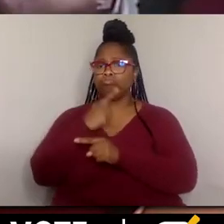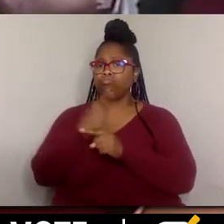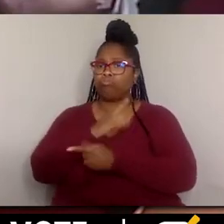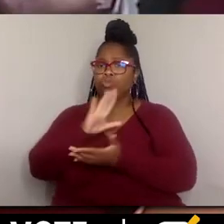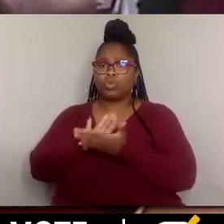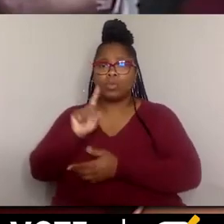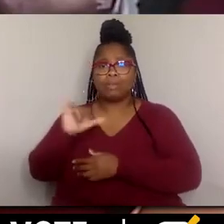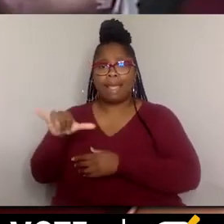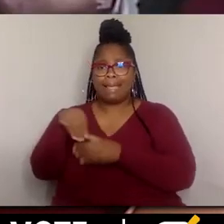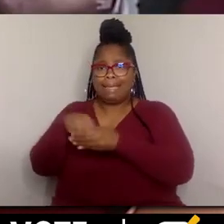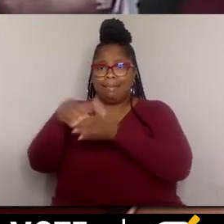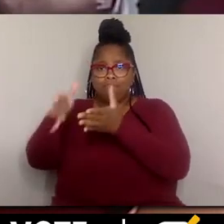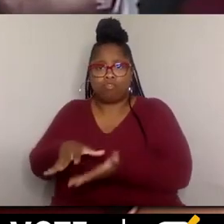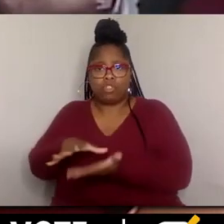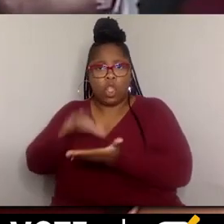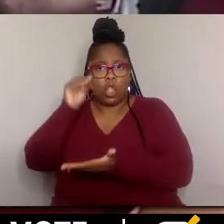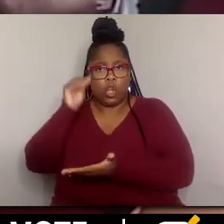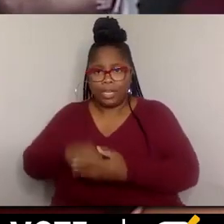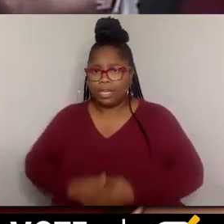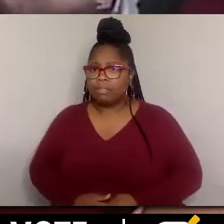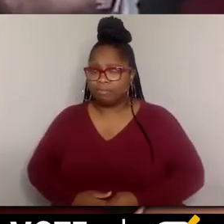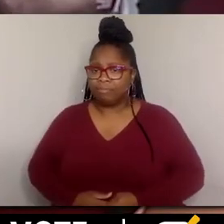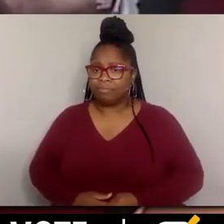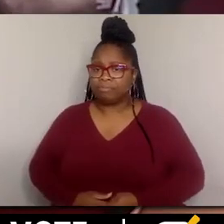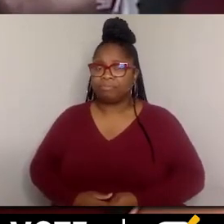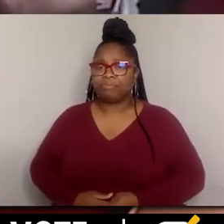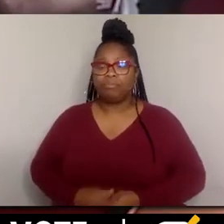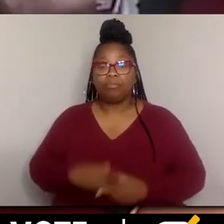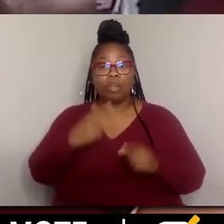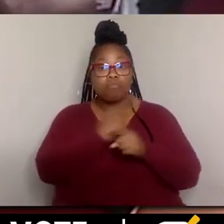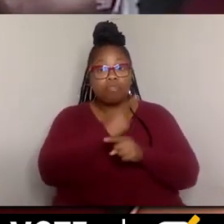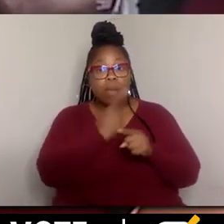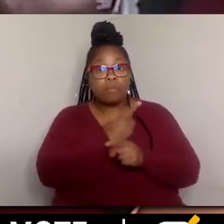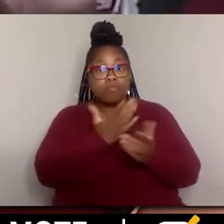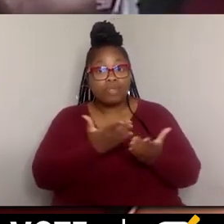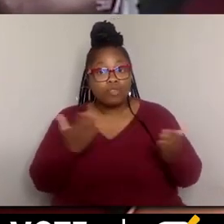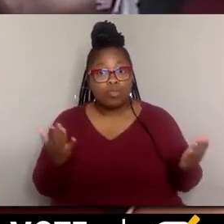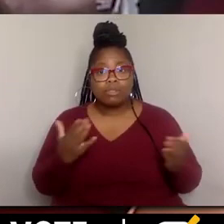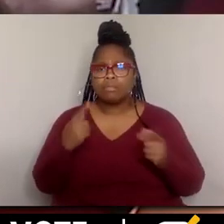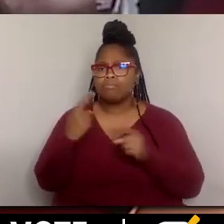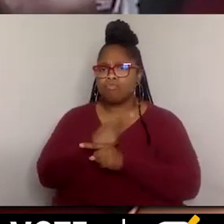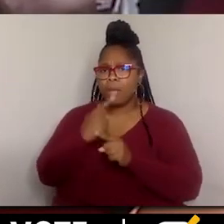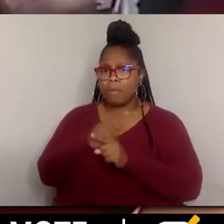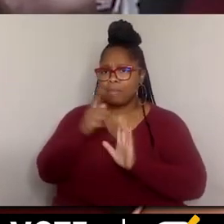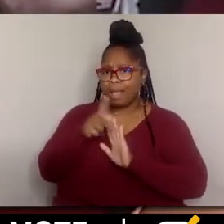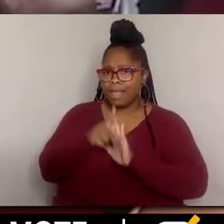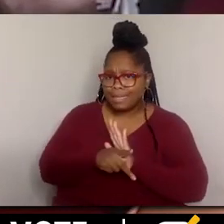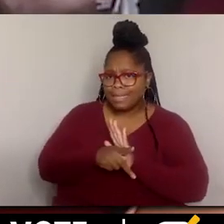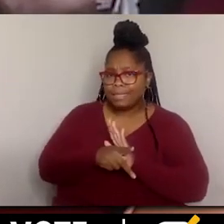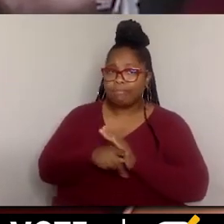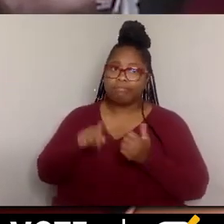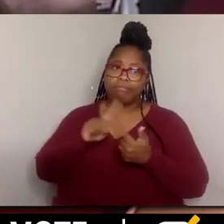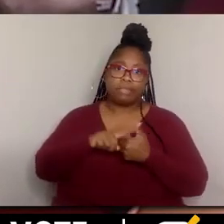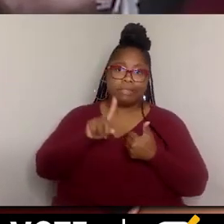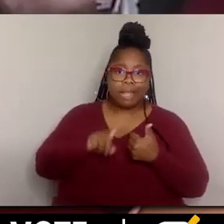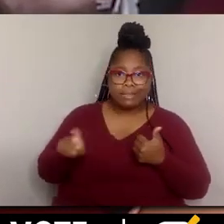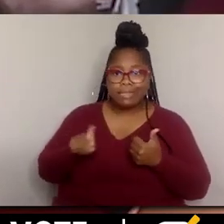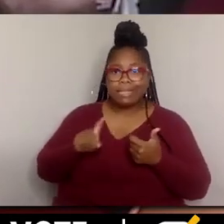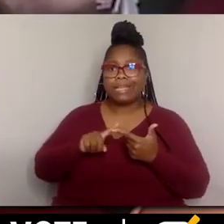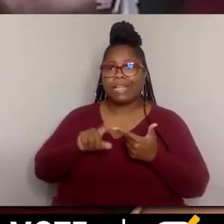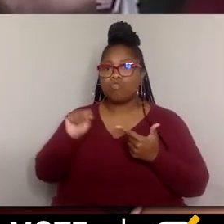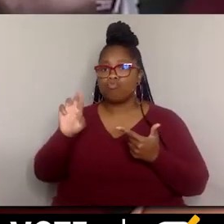in-person learning. That the proper resources and policies, including testing,